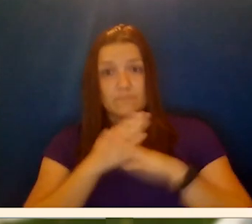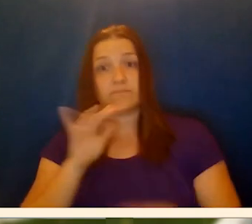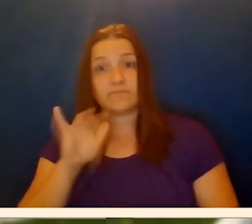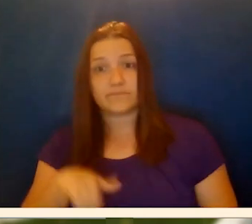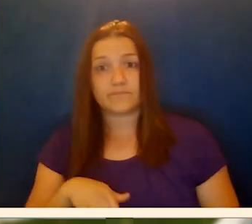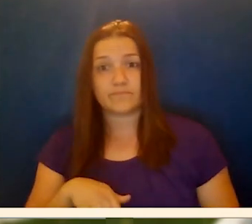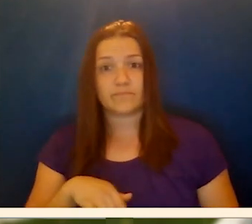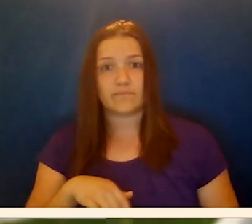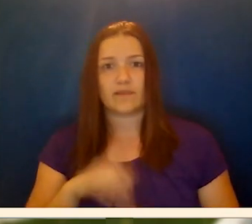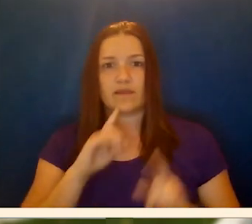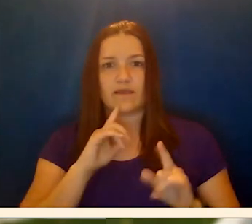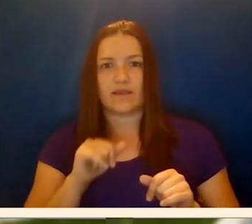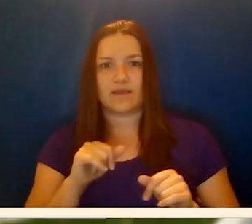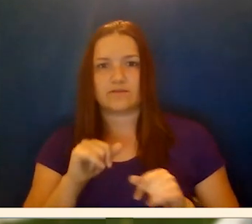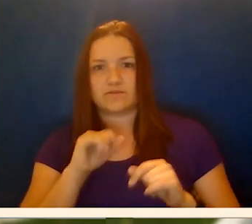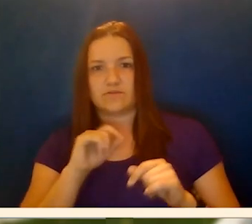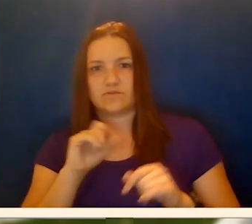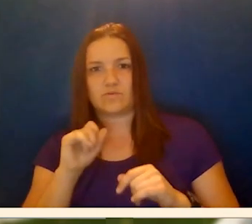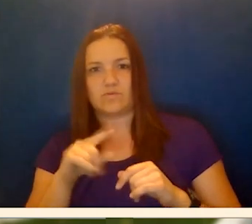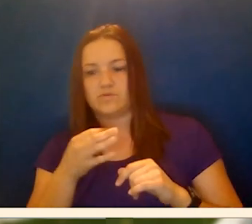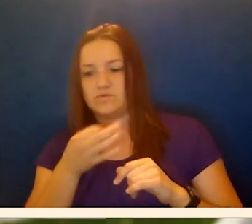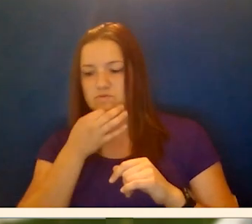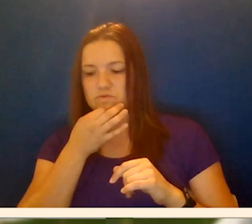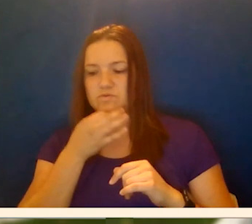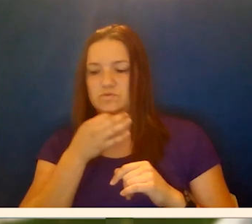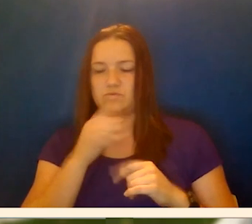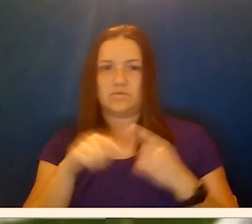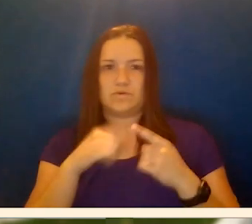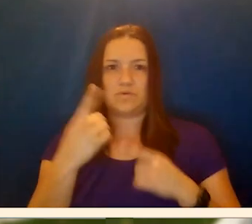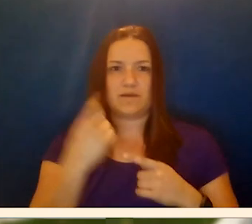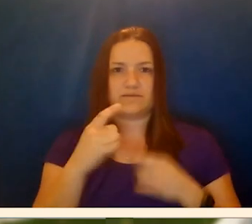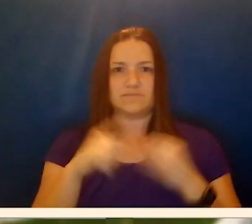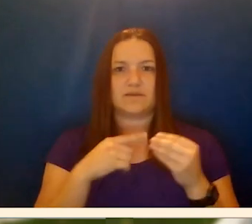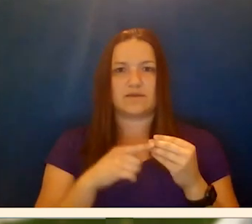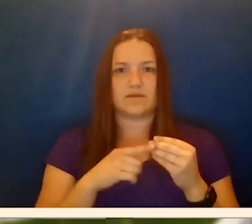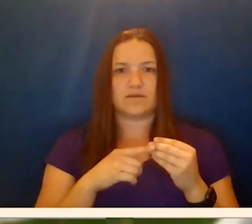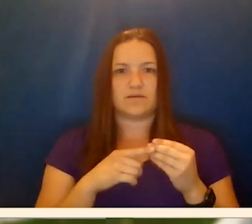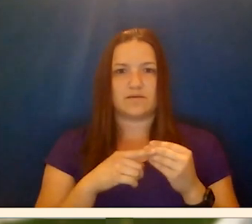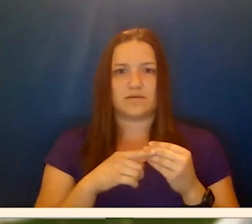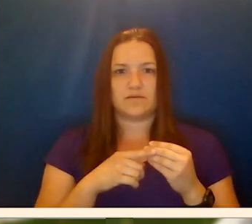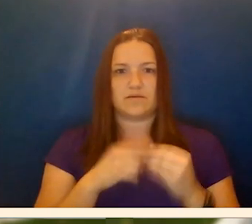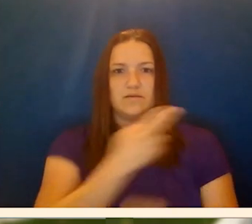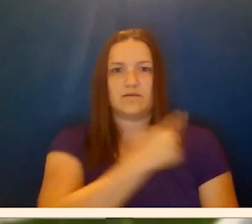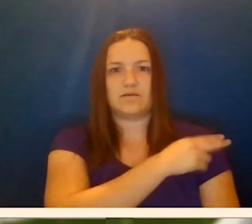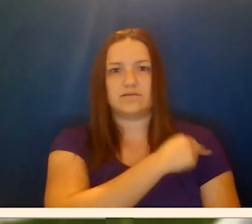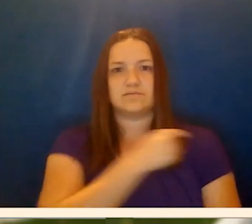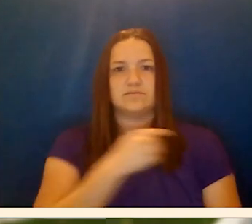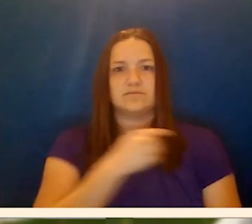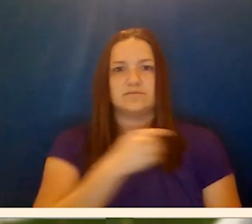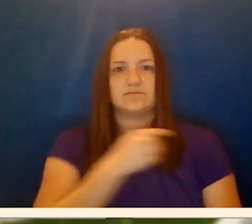And I'll answer that question shortly when you ask me about, so tell me about the hospitalized